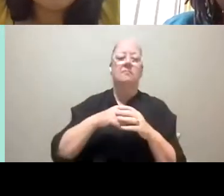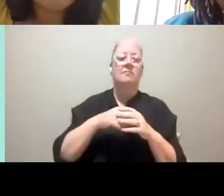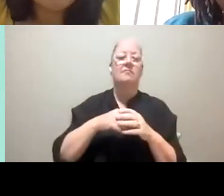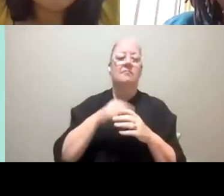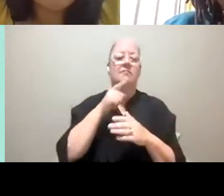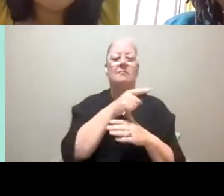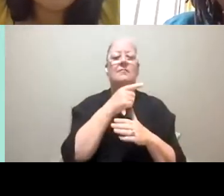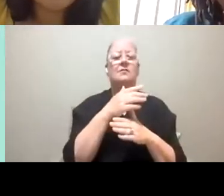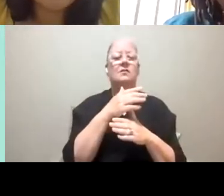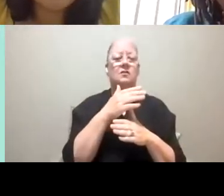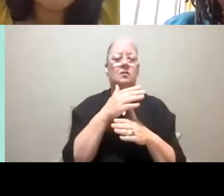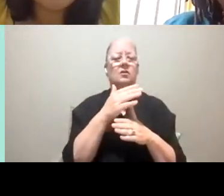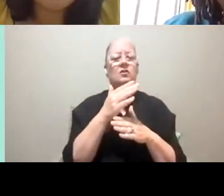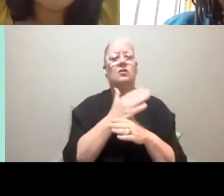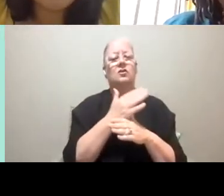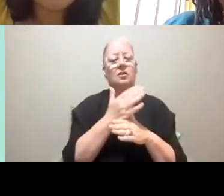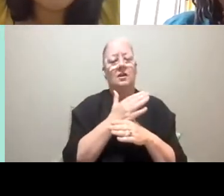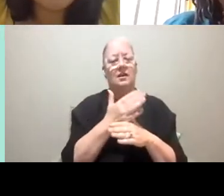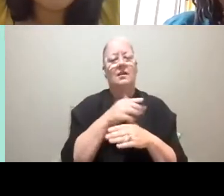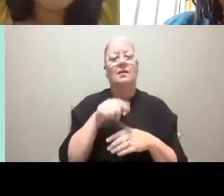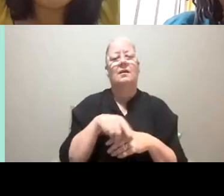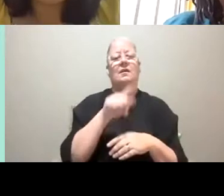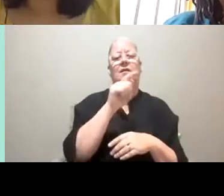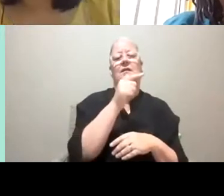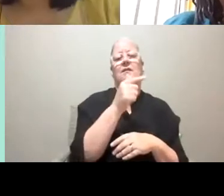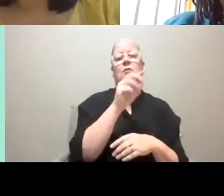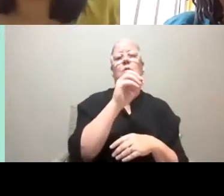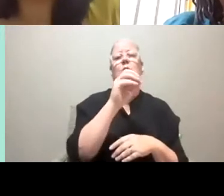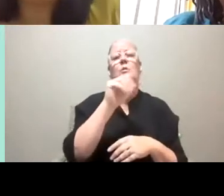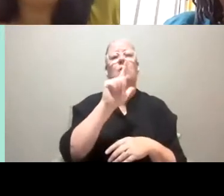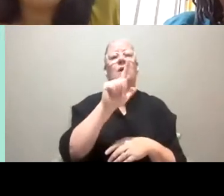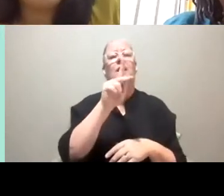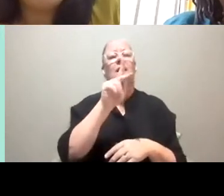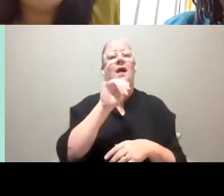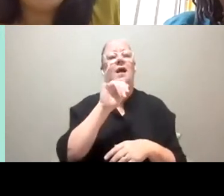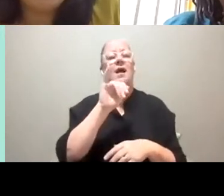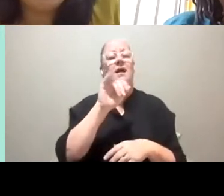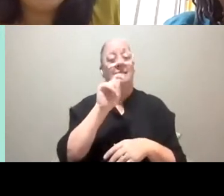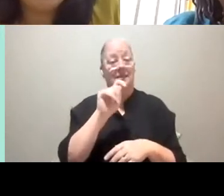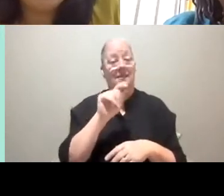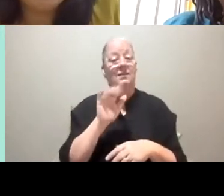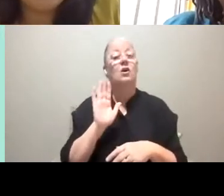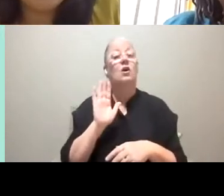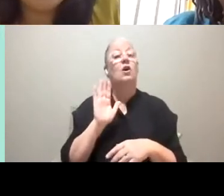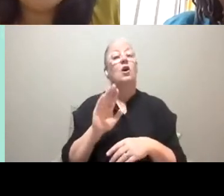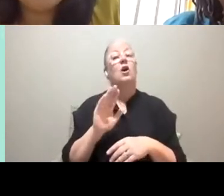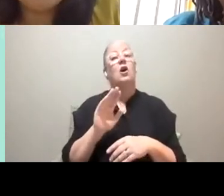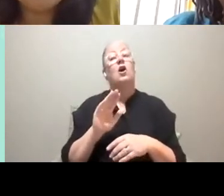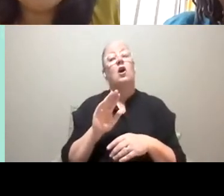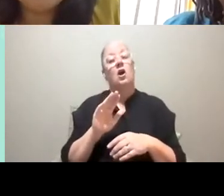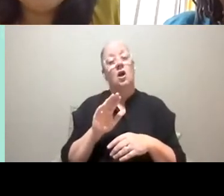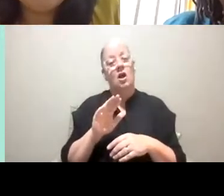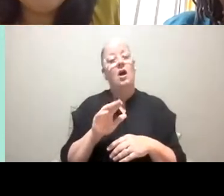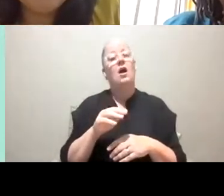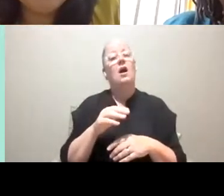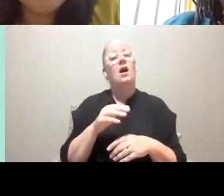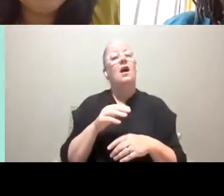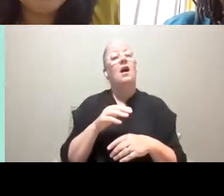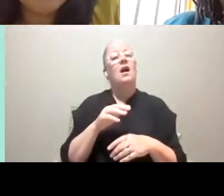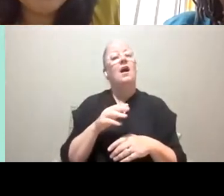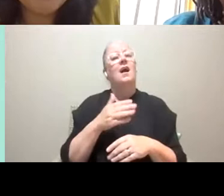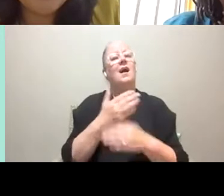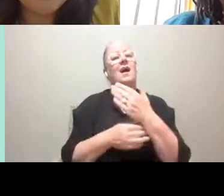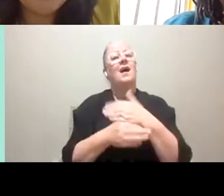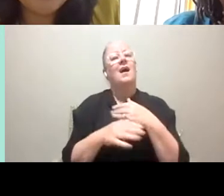child safeguarding toolkit Able Child Africa has developed. Thank you, Lauren, for sharing that with